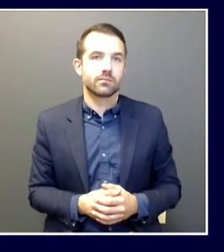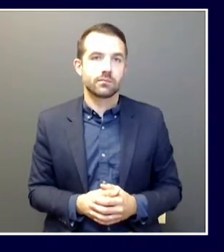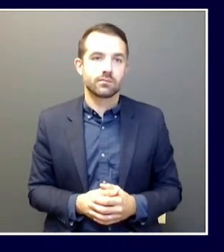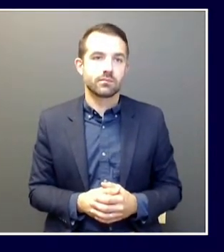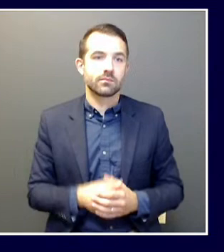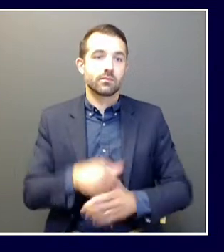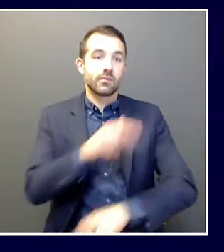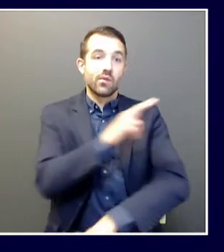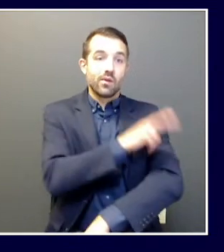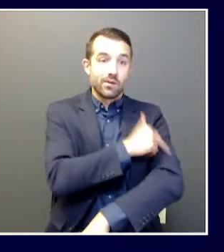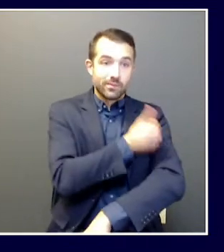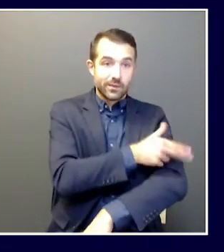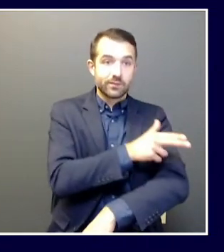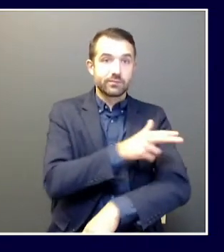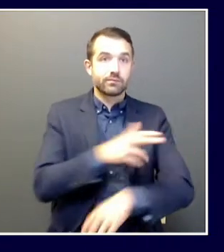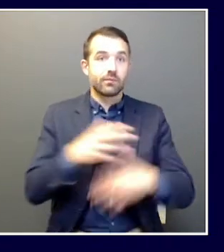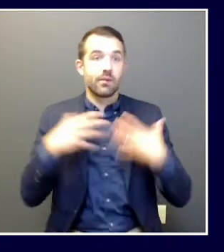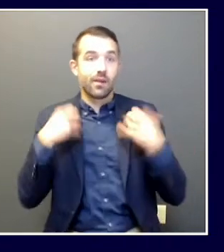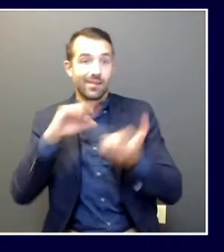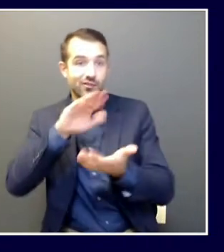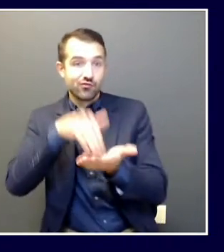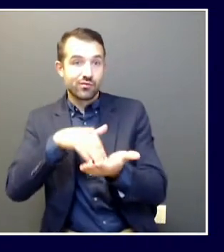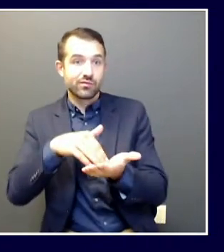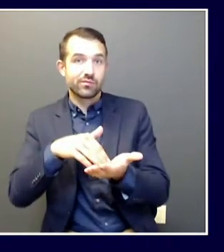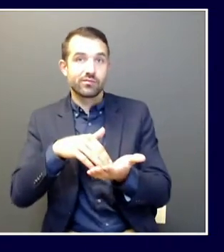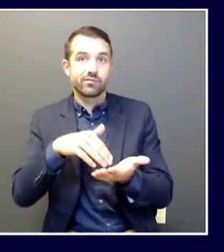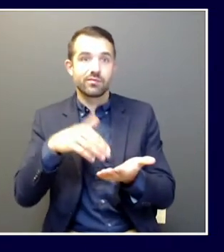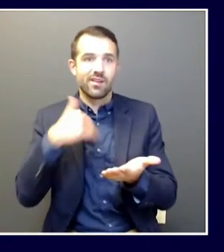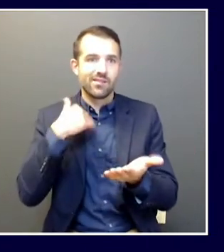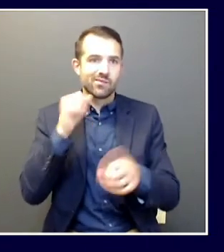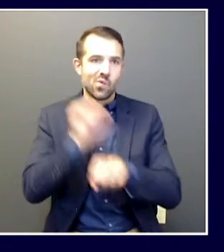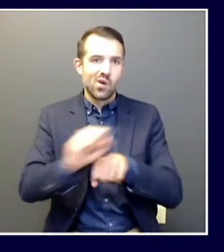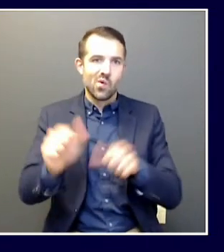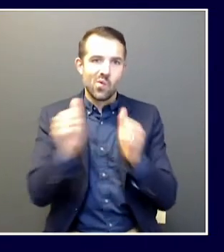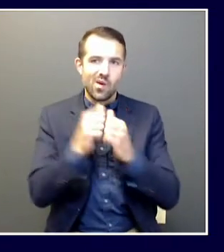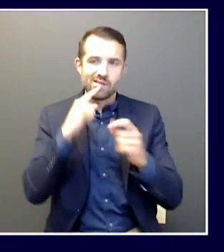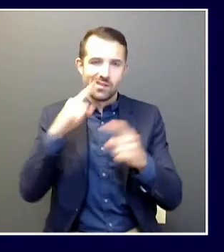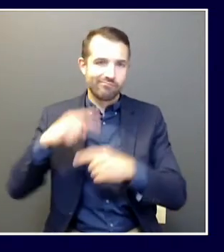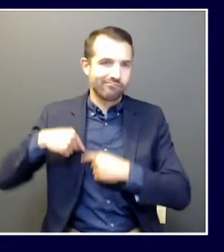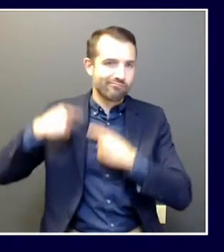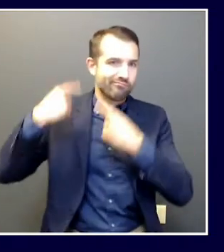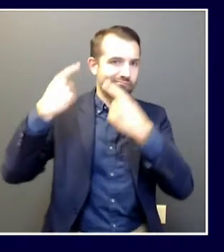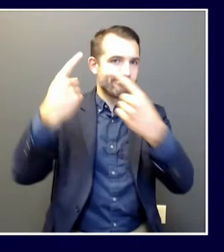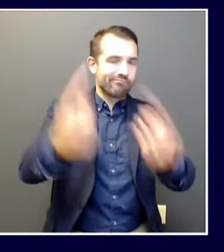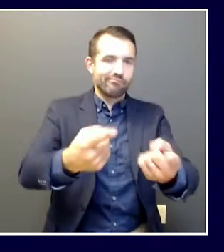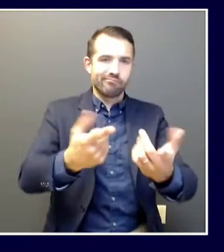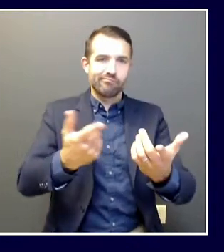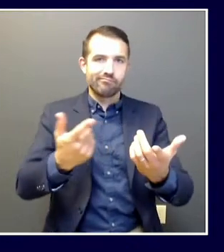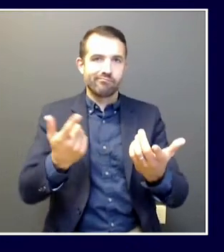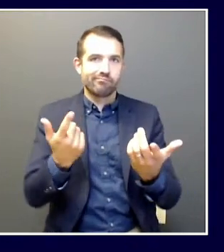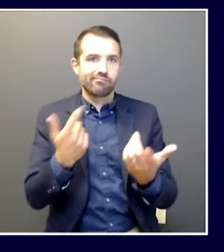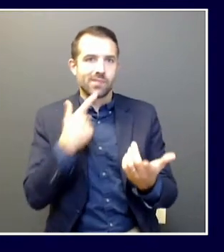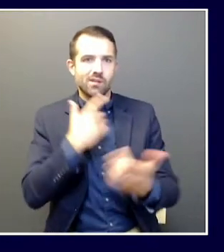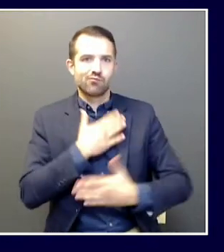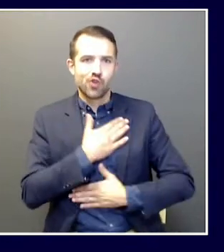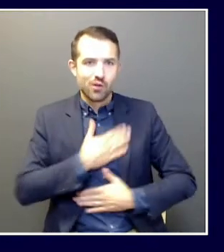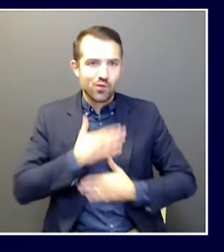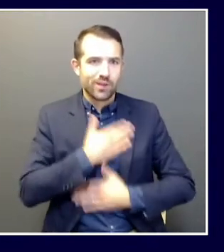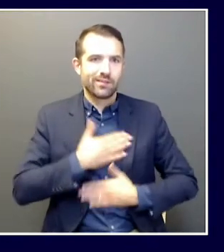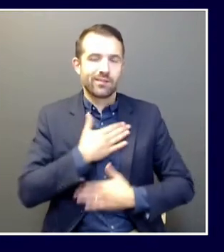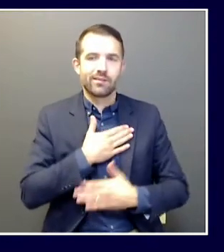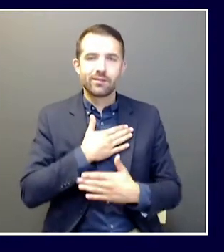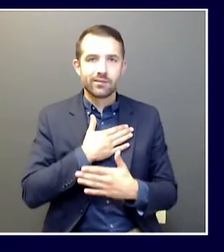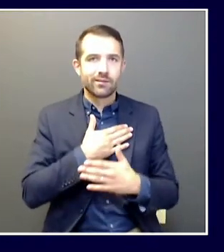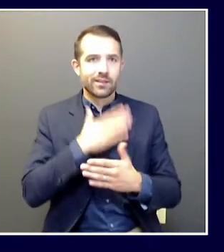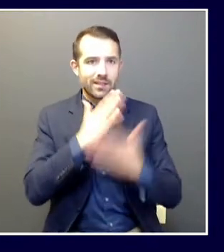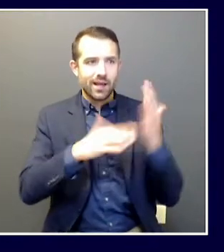the pandemic, including on our vaccination efforts. We appreciate that, in some places there are greater